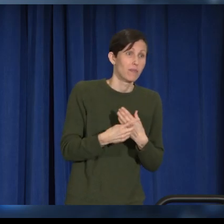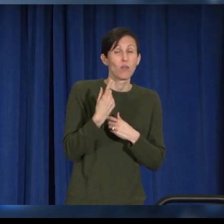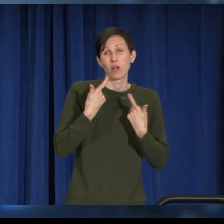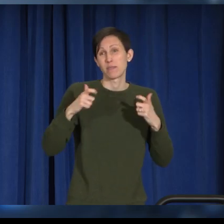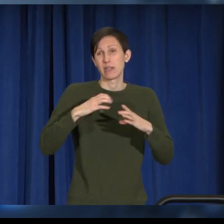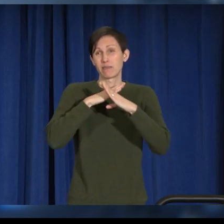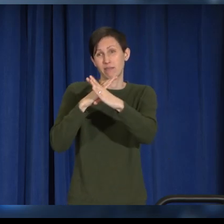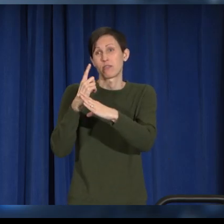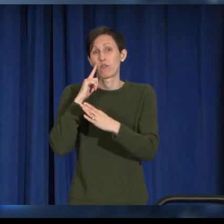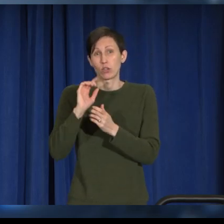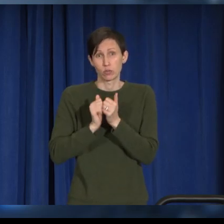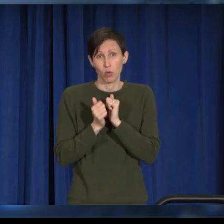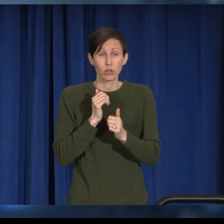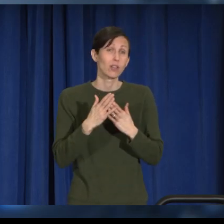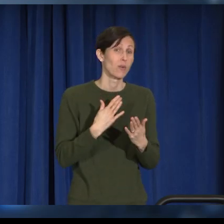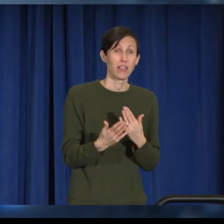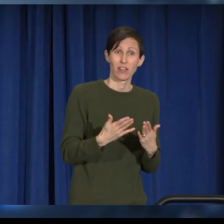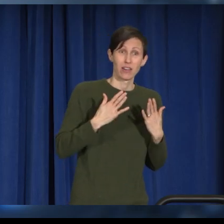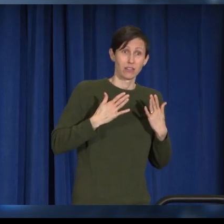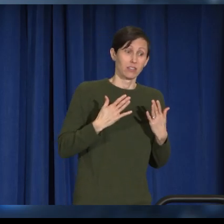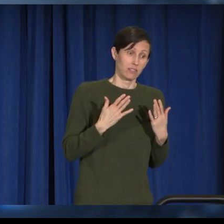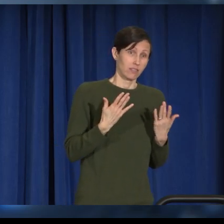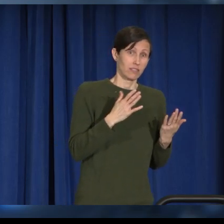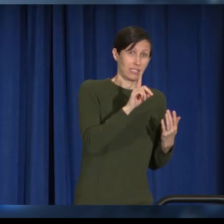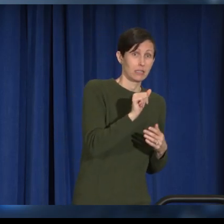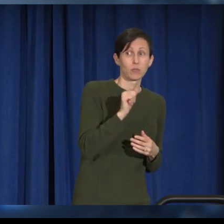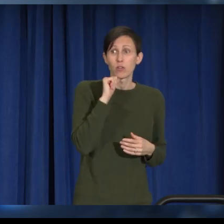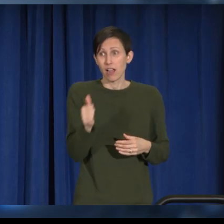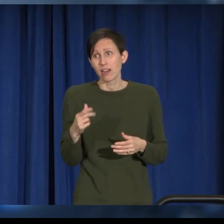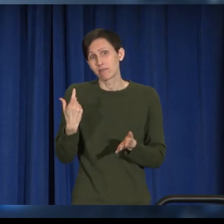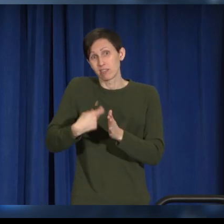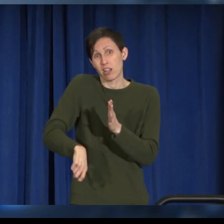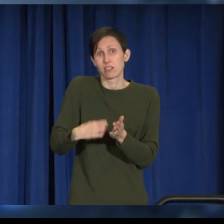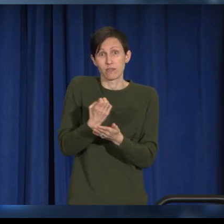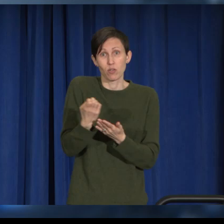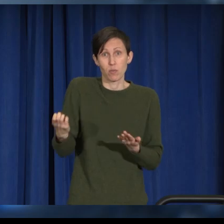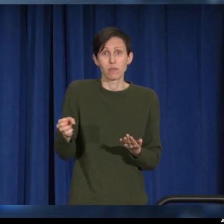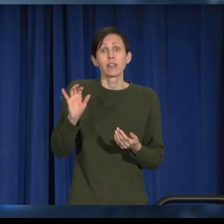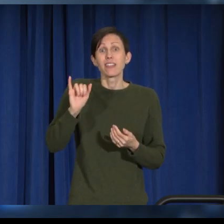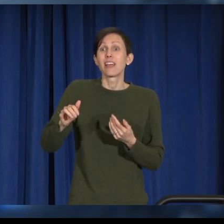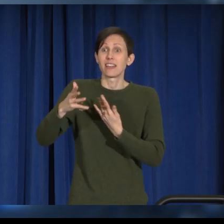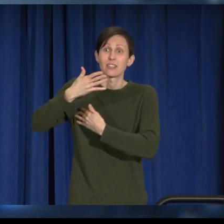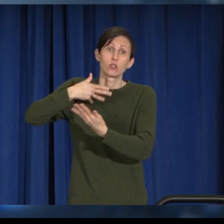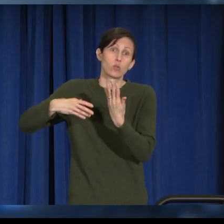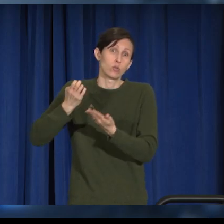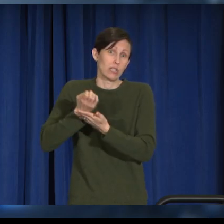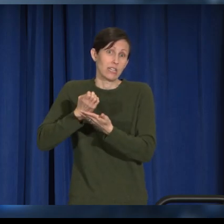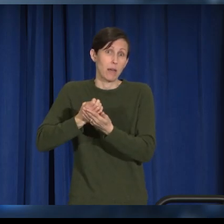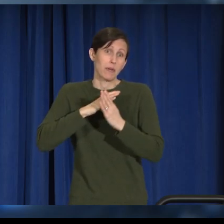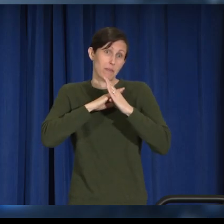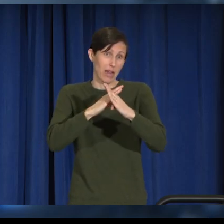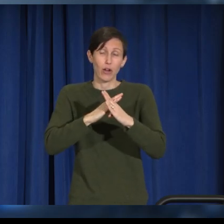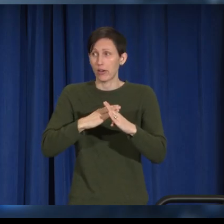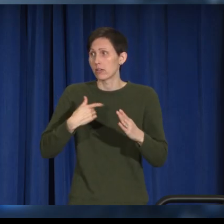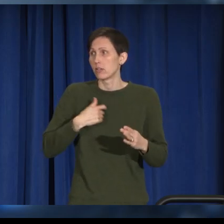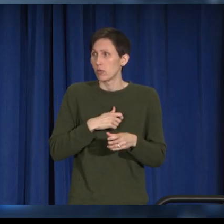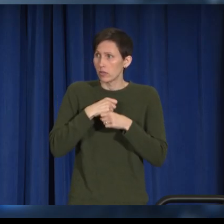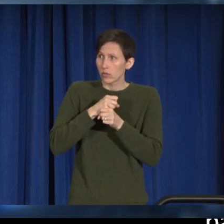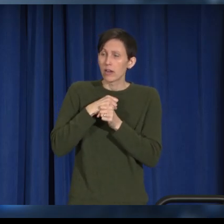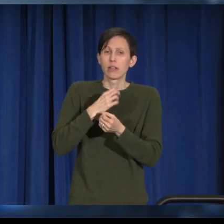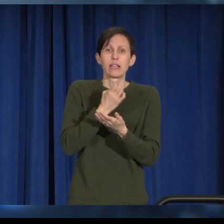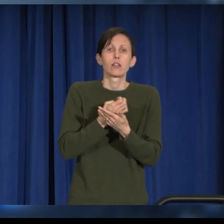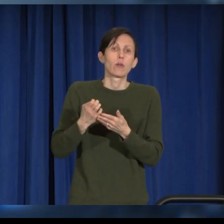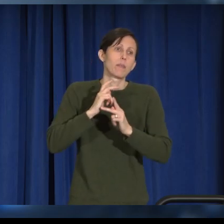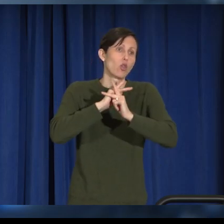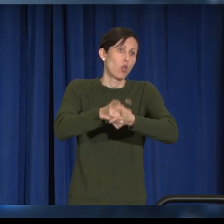participation in sport, whether you're able-bodied or not, is the cost of equipment and that socioeconomic barrier that exists. So we created an